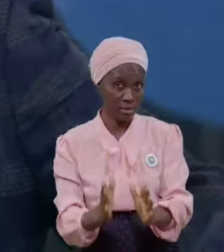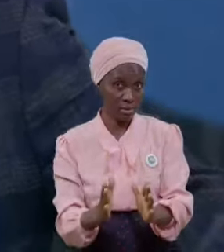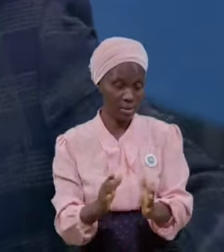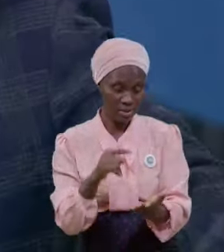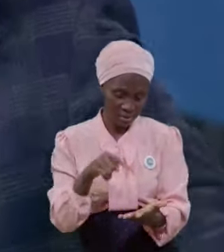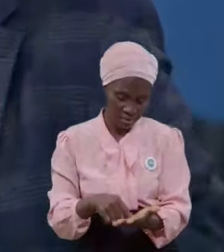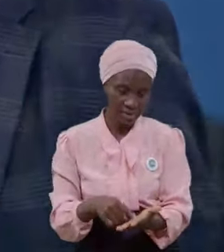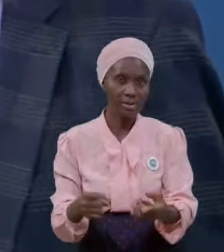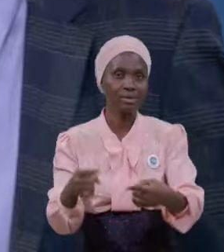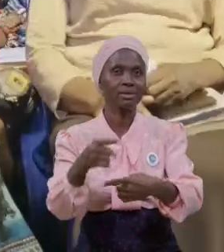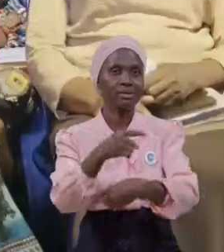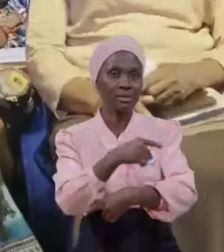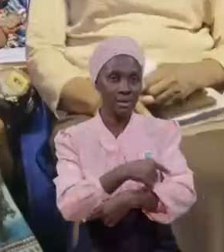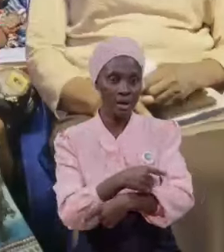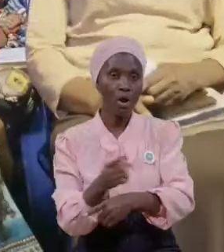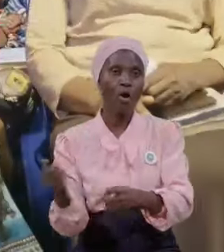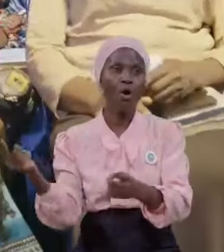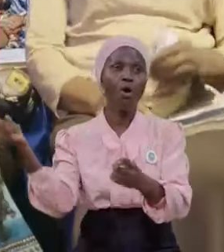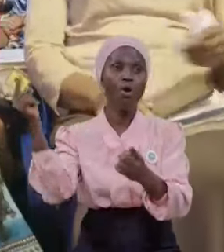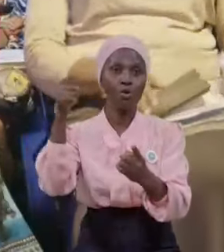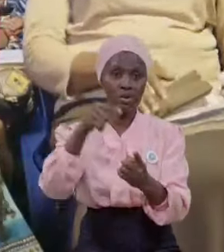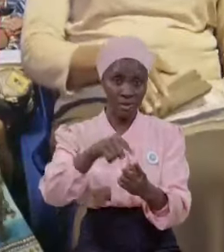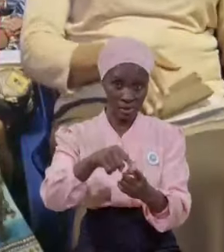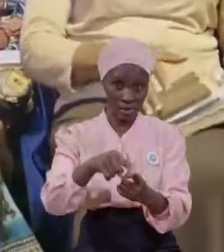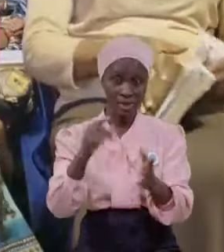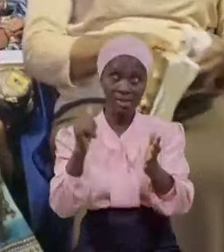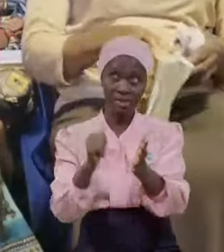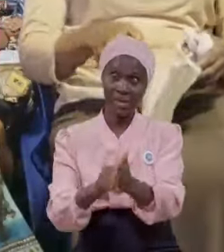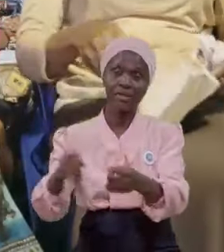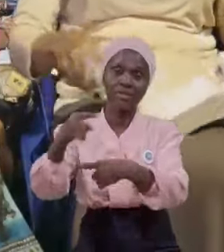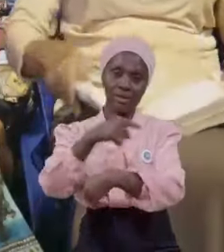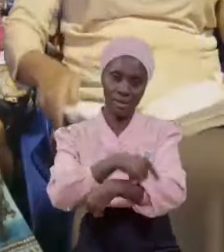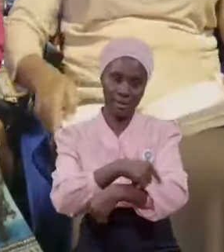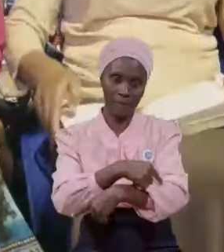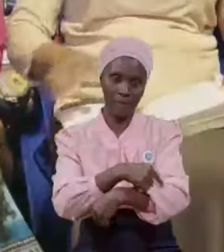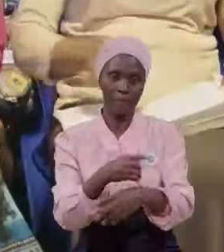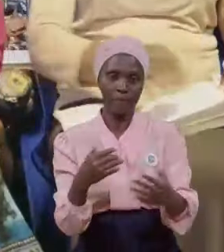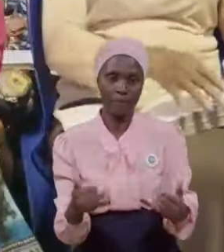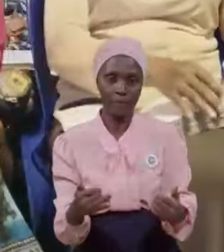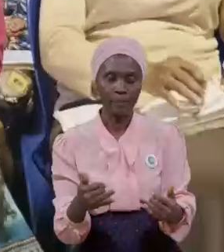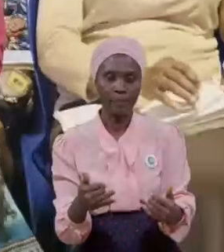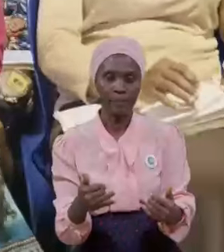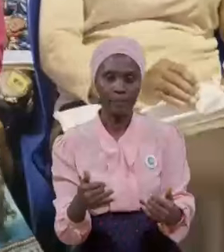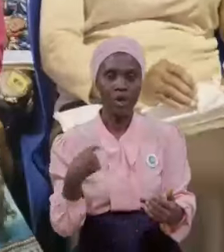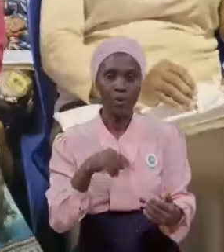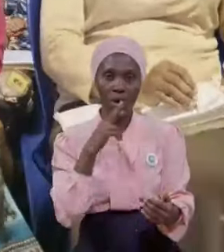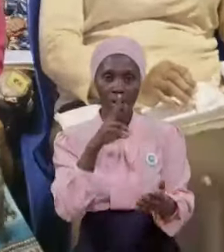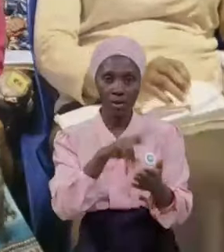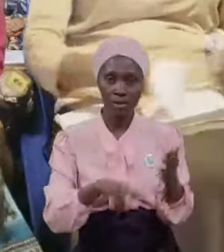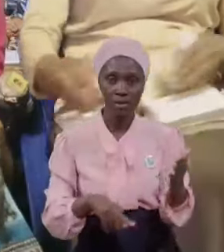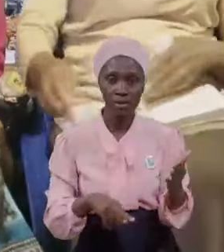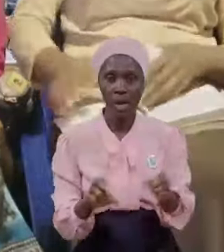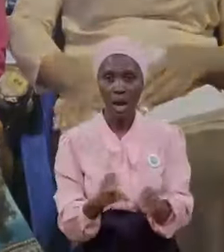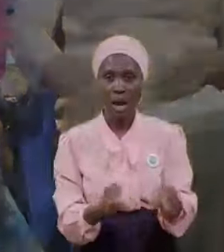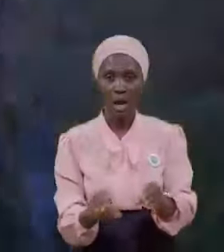until that day. We're looking at Acts chapter 26, and I'm reading from verse 27.